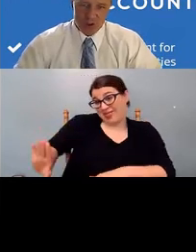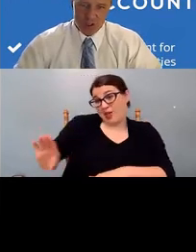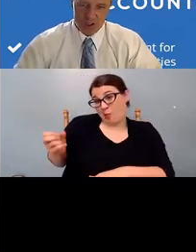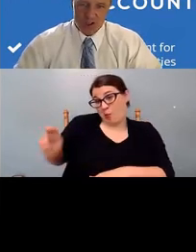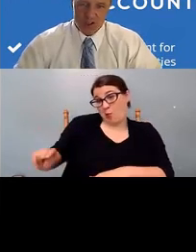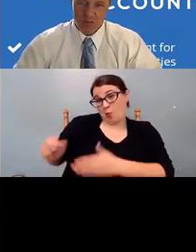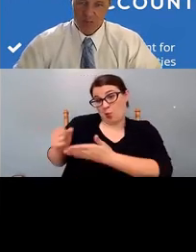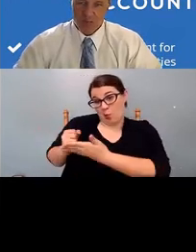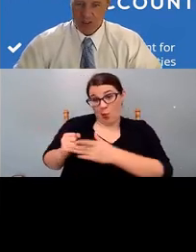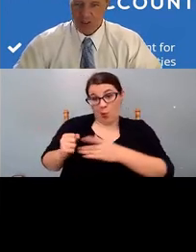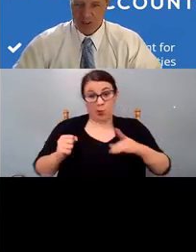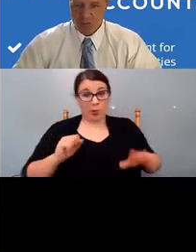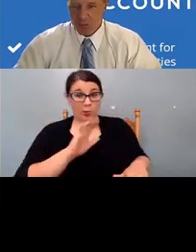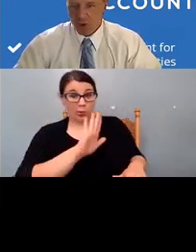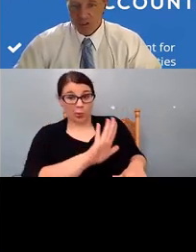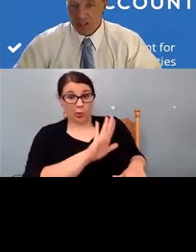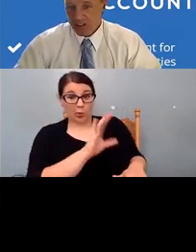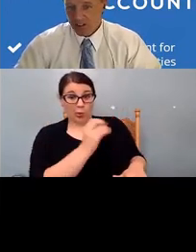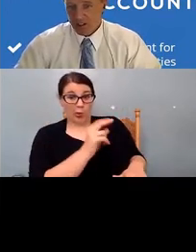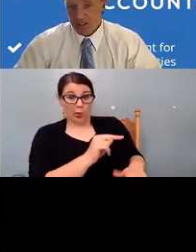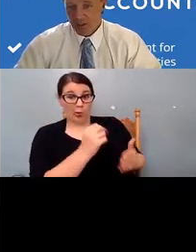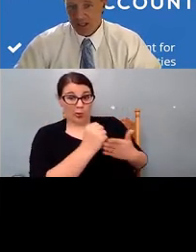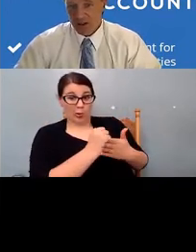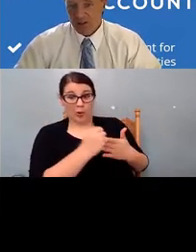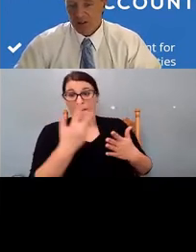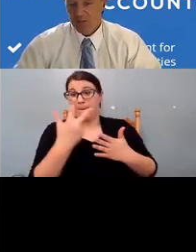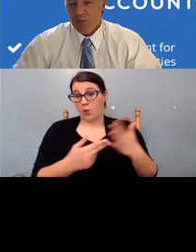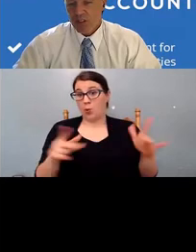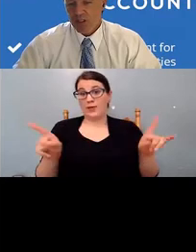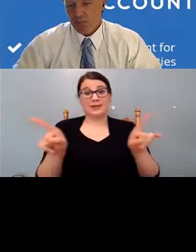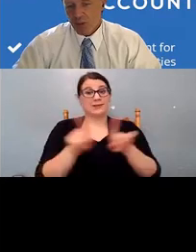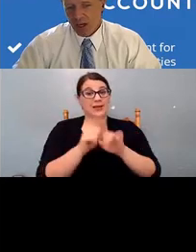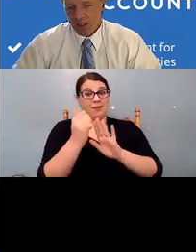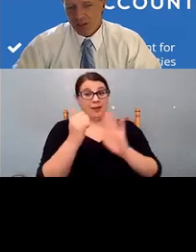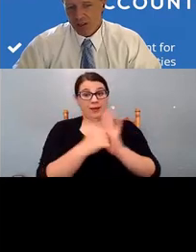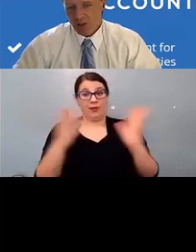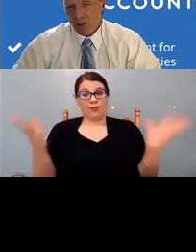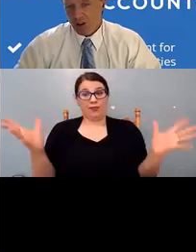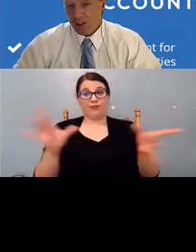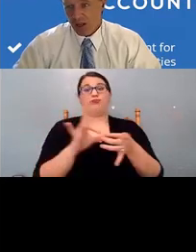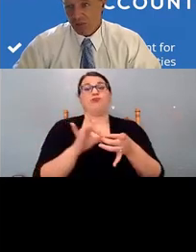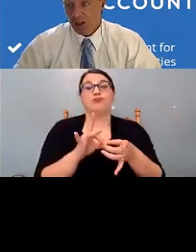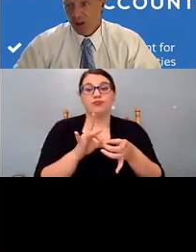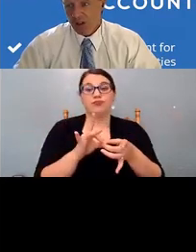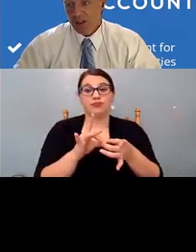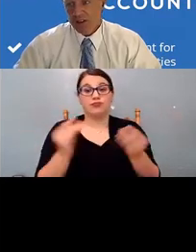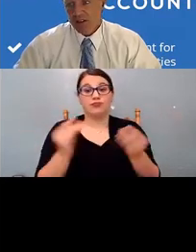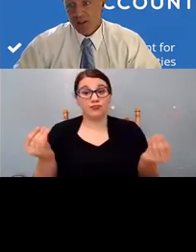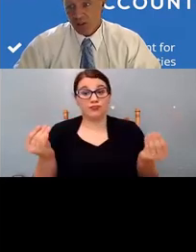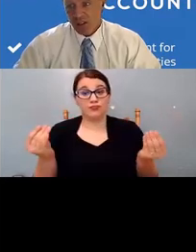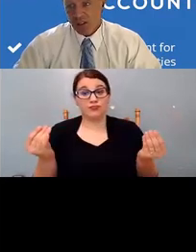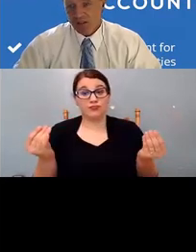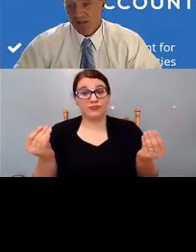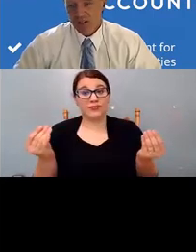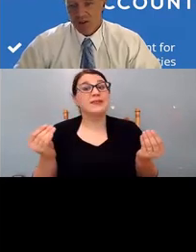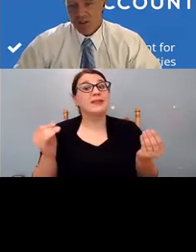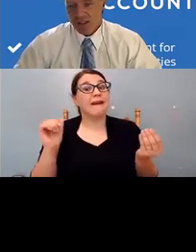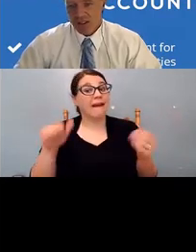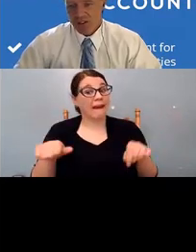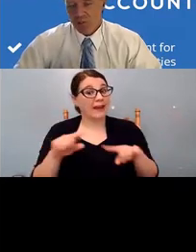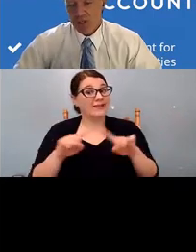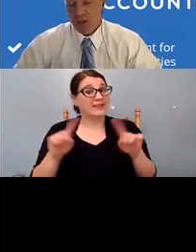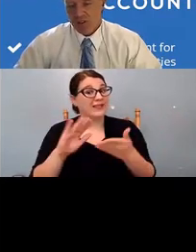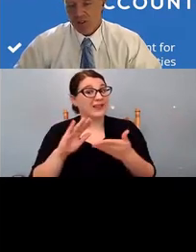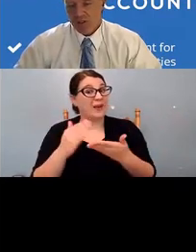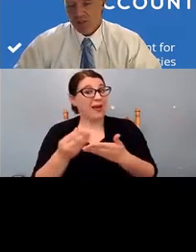your own card that are both attached to the same account, but those cards can be loaded separately. So again,